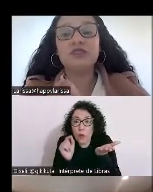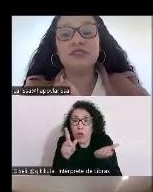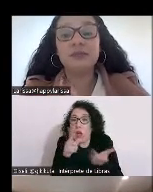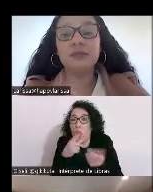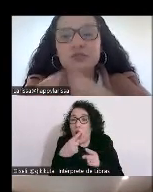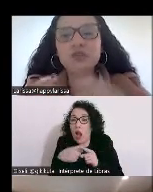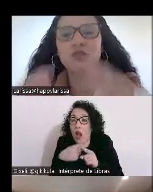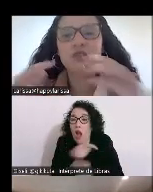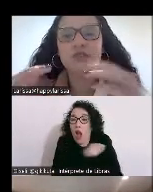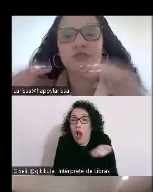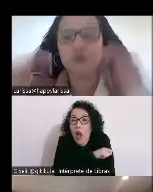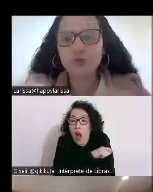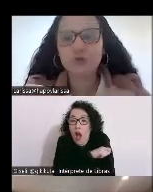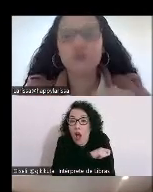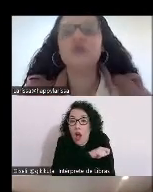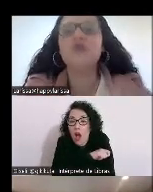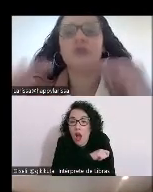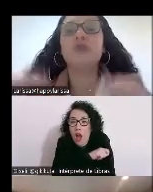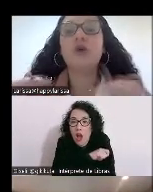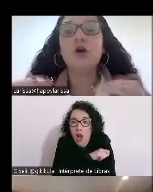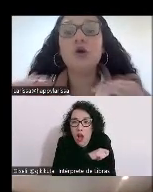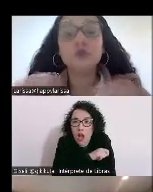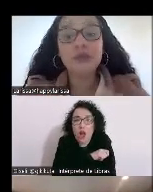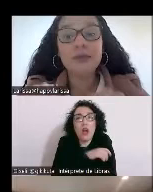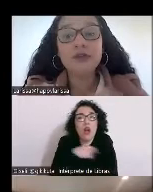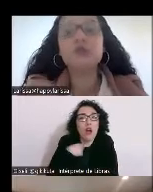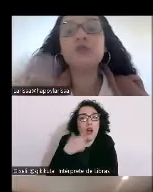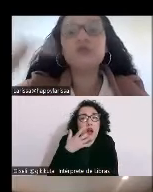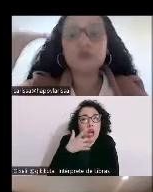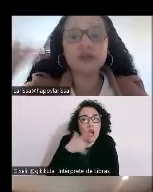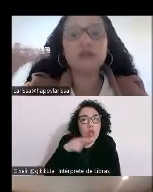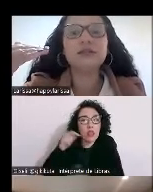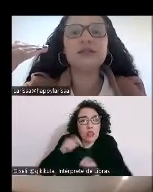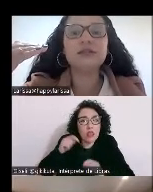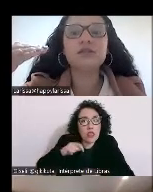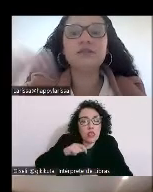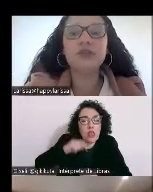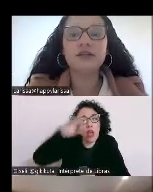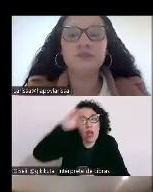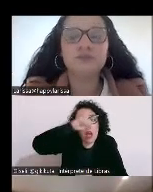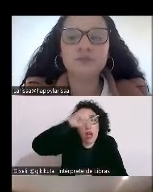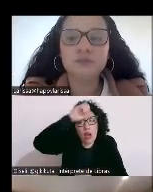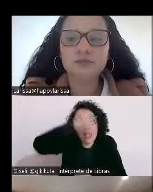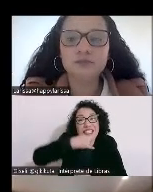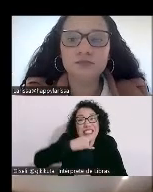conseguem fazer, mesmo que no nível júnior, no nível menor, um trabalho que um profissional da área da saúde